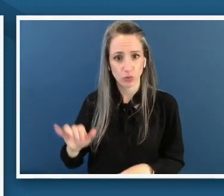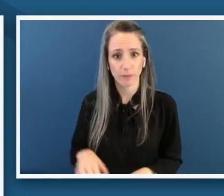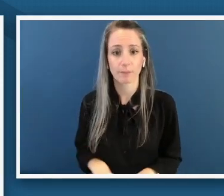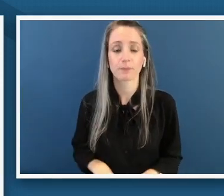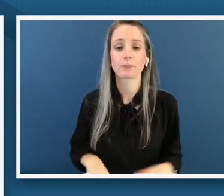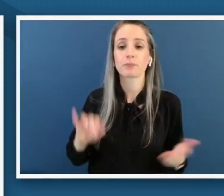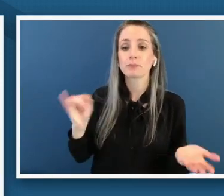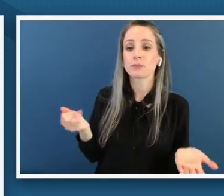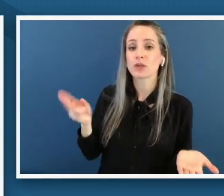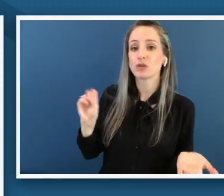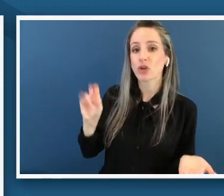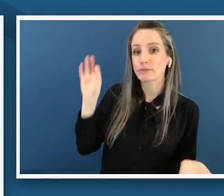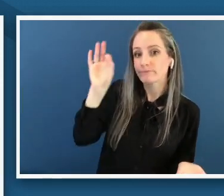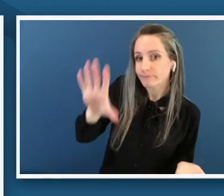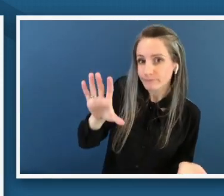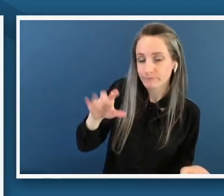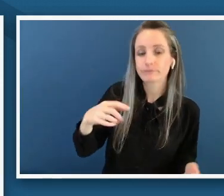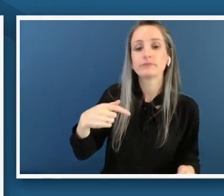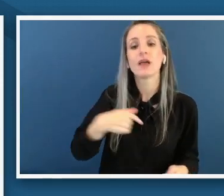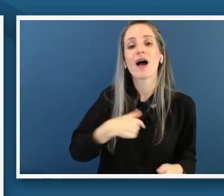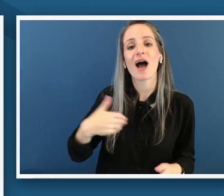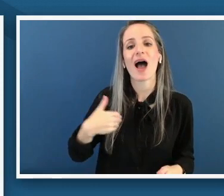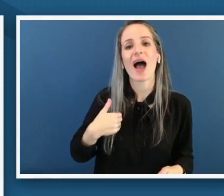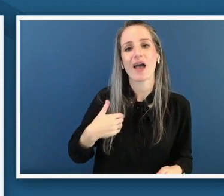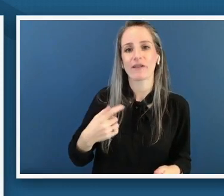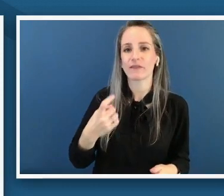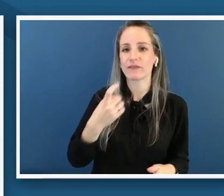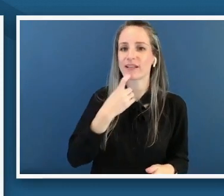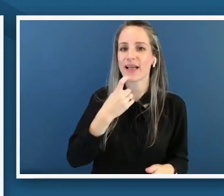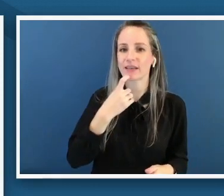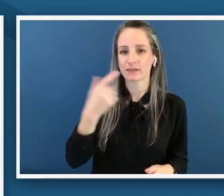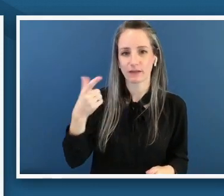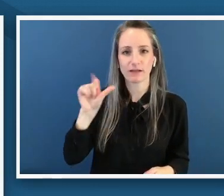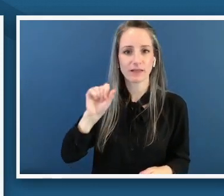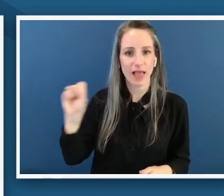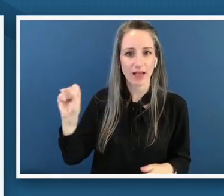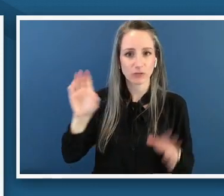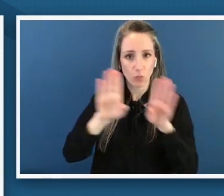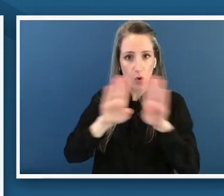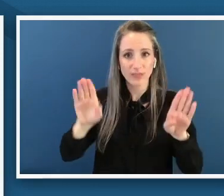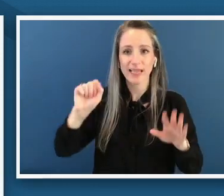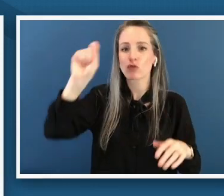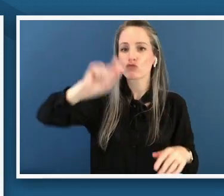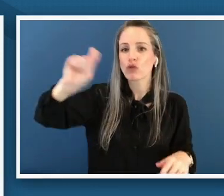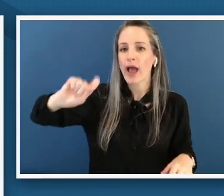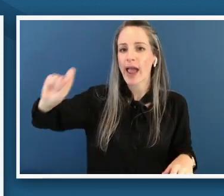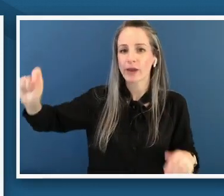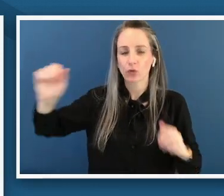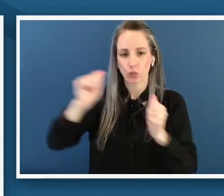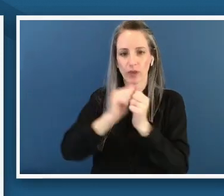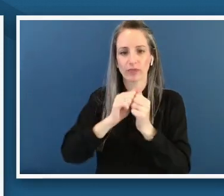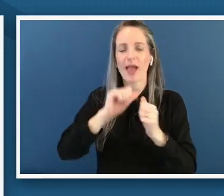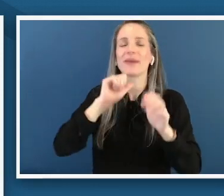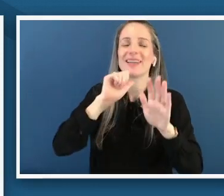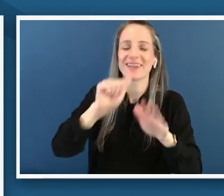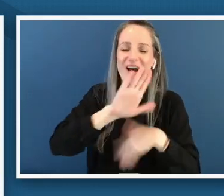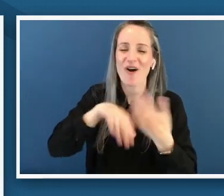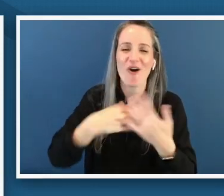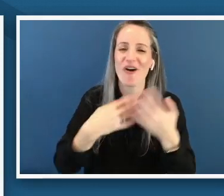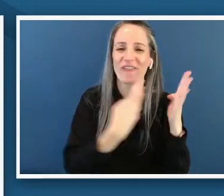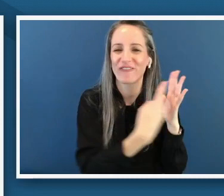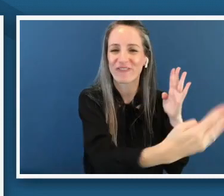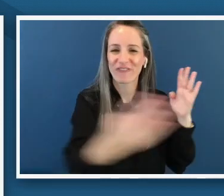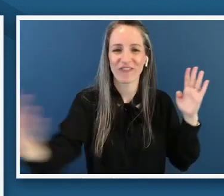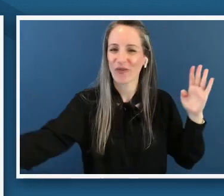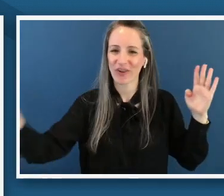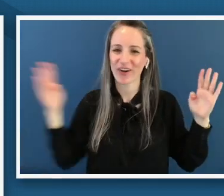classroom, I have glass walls, so you can write on them with Sharpie, not like all four. We're not in like a fishbowl, but